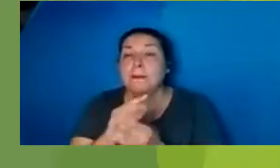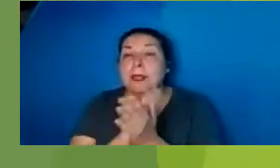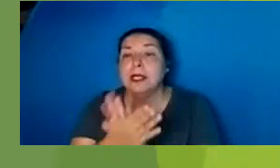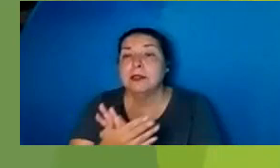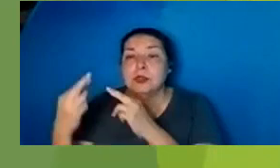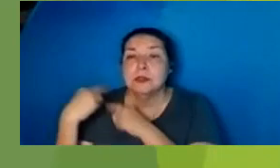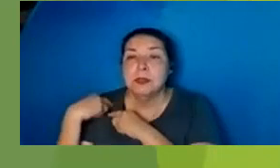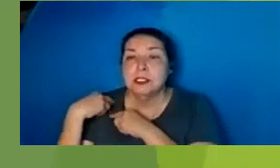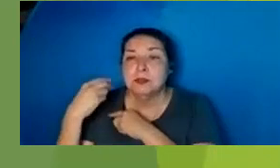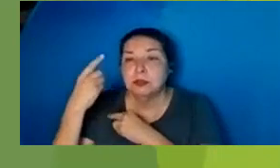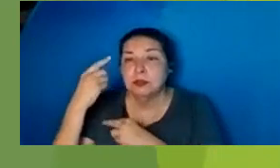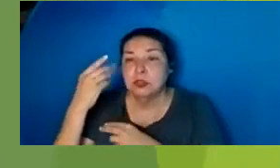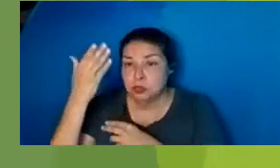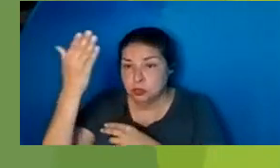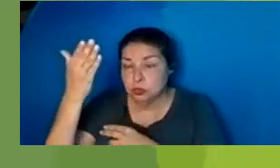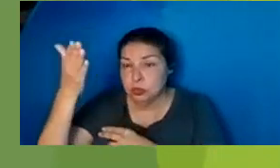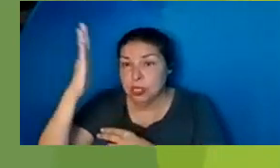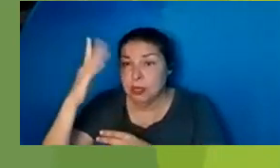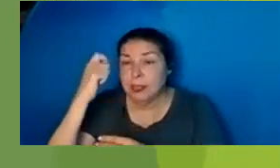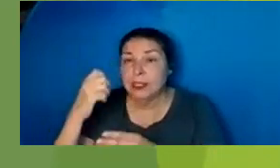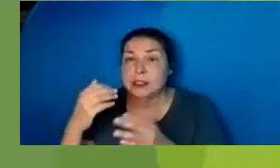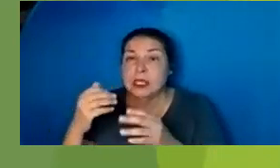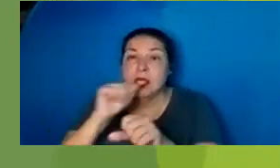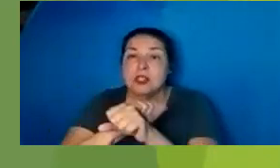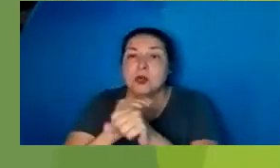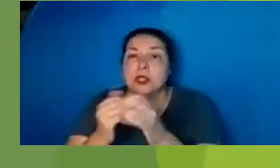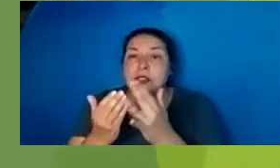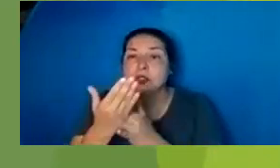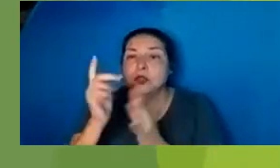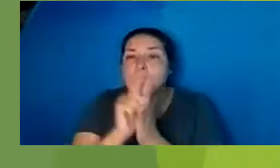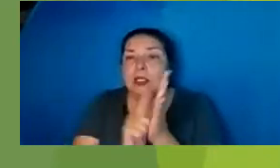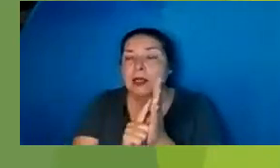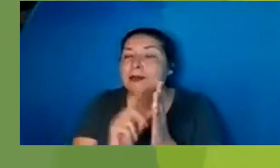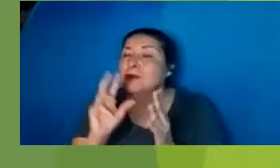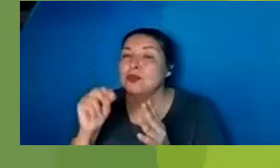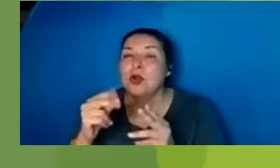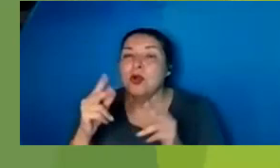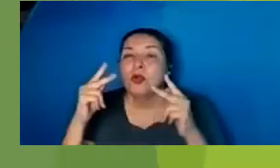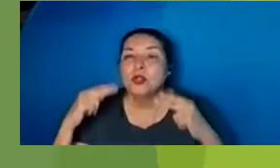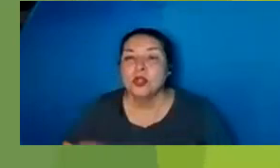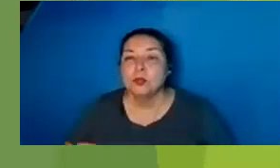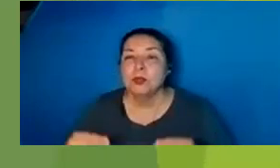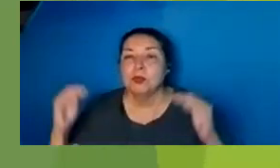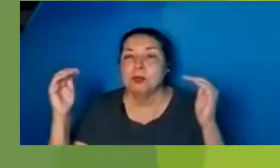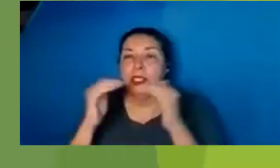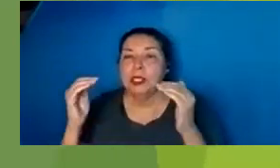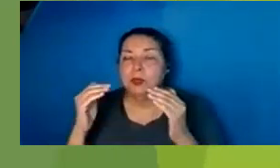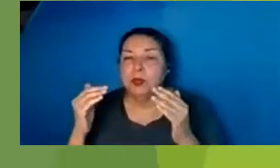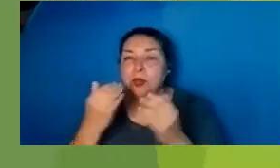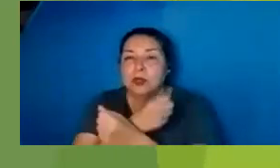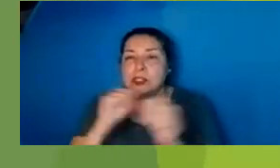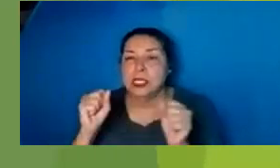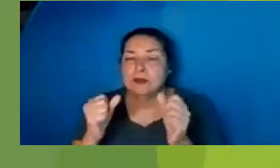by the works of the law, no human being will be justified in his sight, even though the law